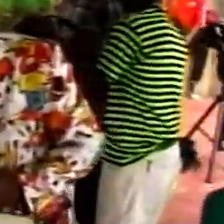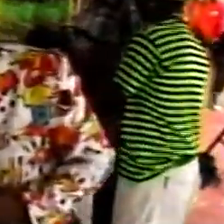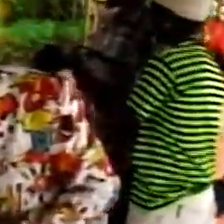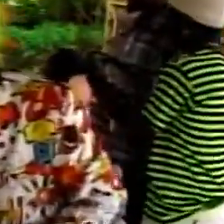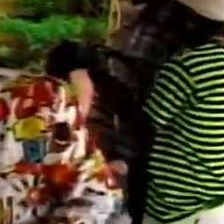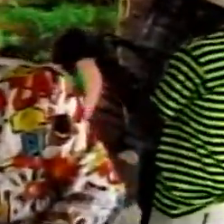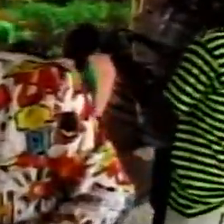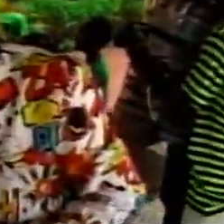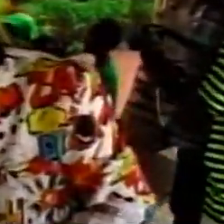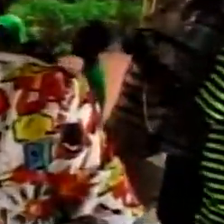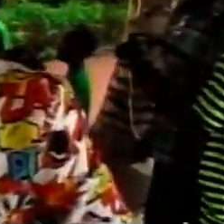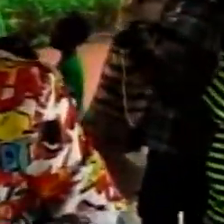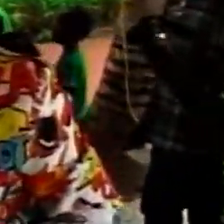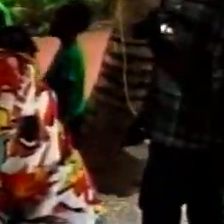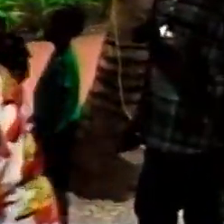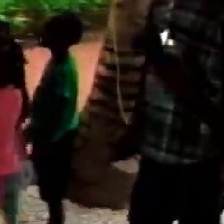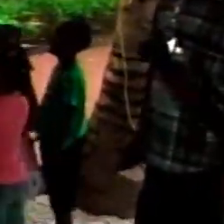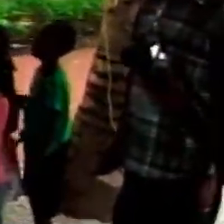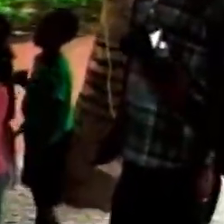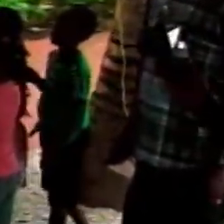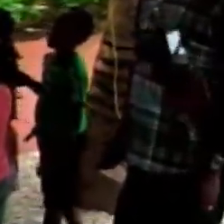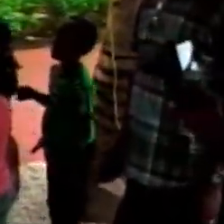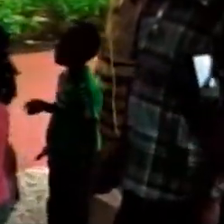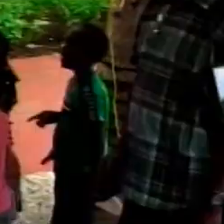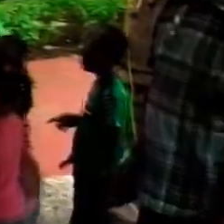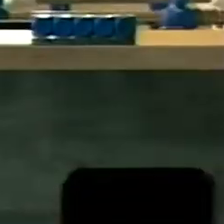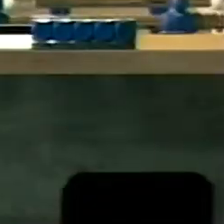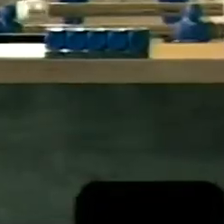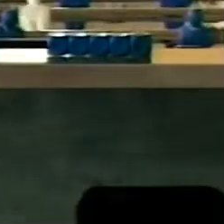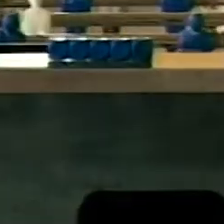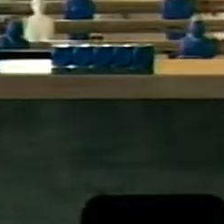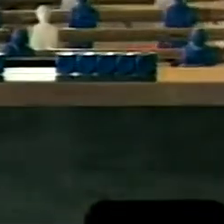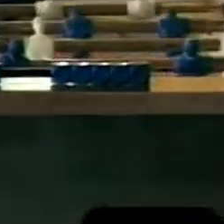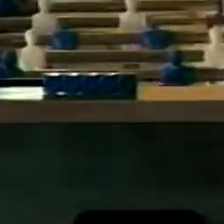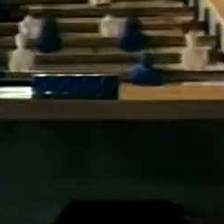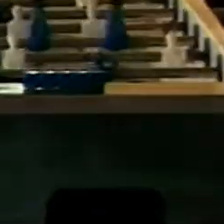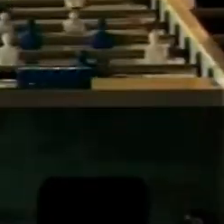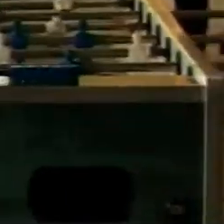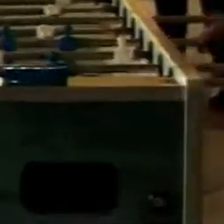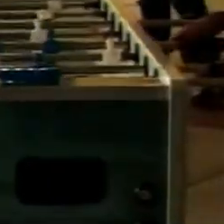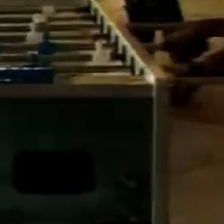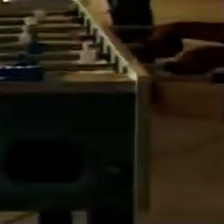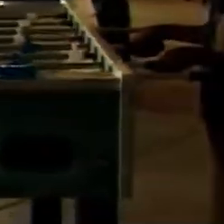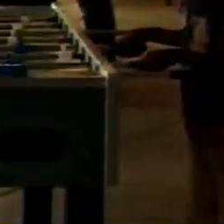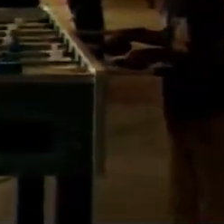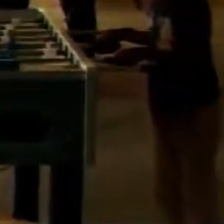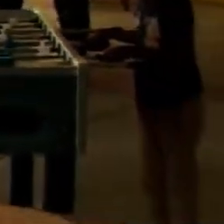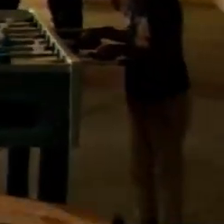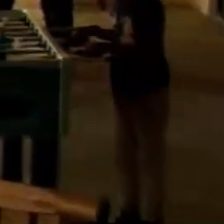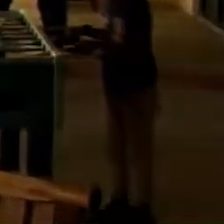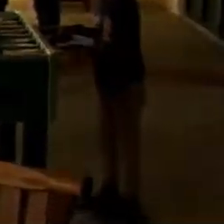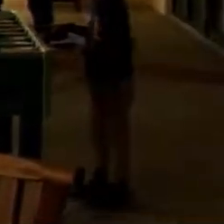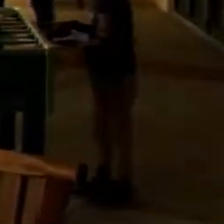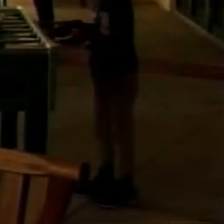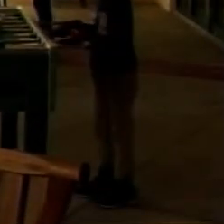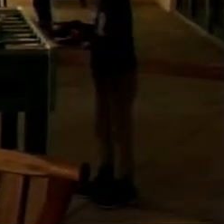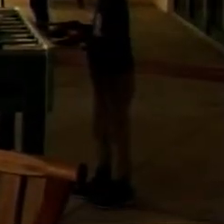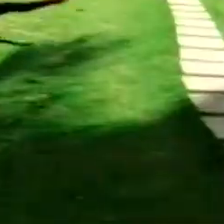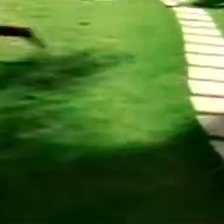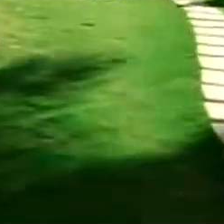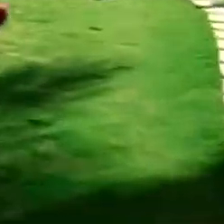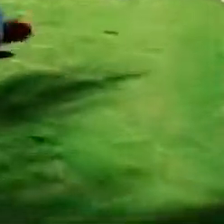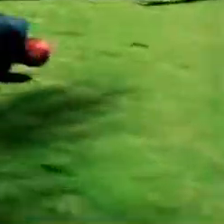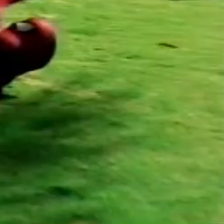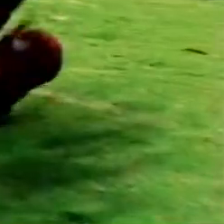at the Hilton Hotel on Kadooment Day. The charity is headed by Sharon Bellamy Thompson, who says she is thankful for the support